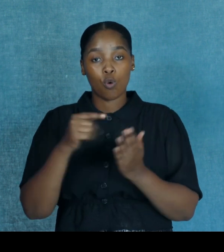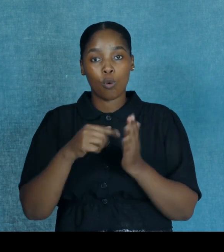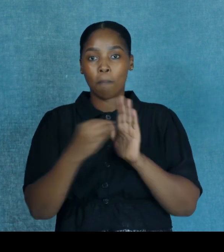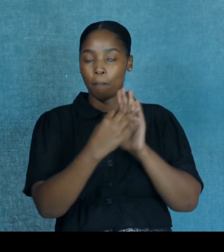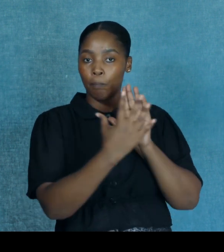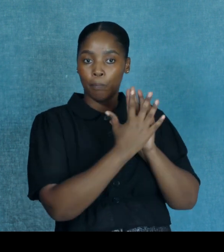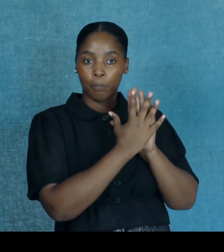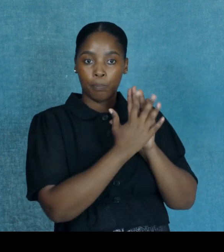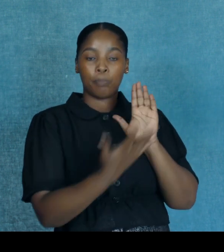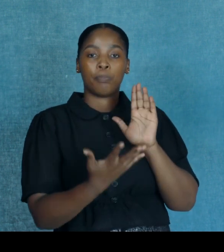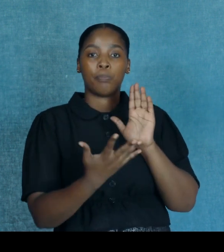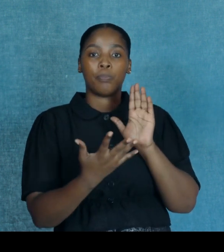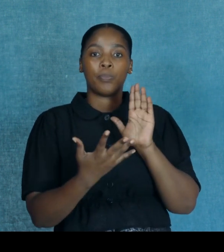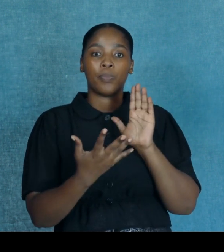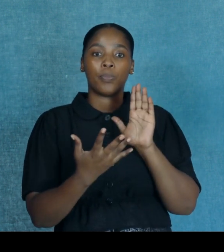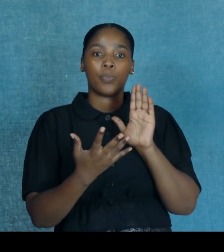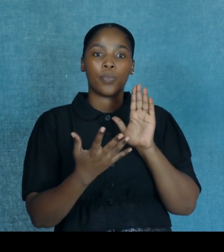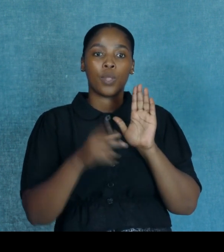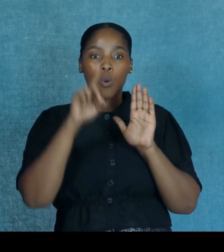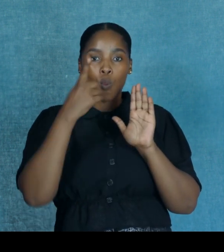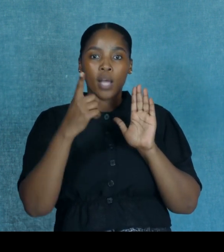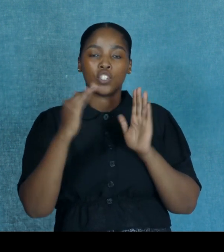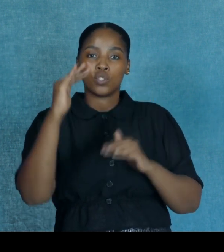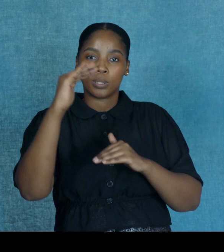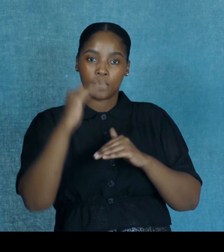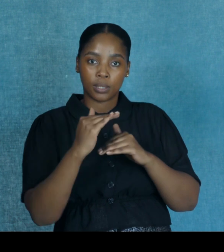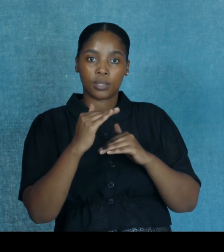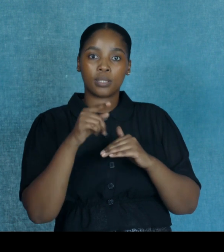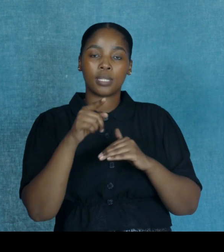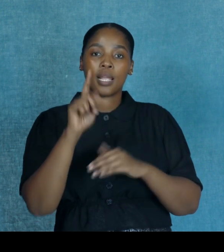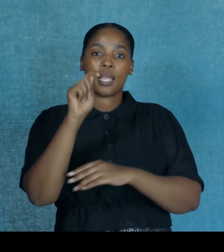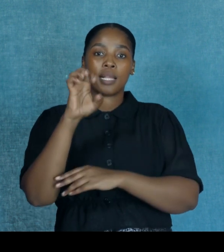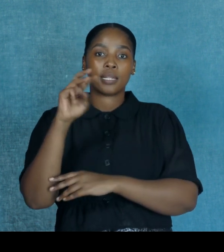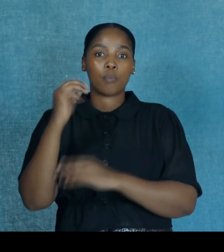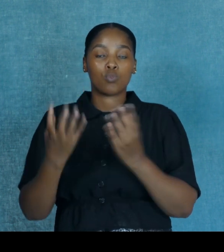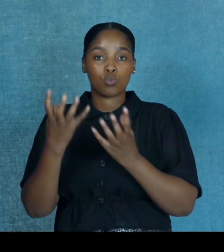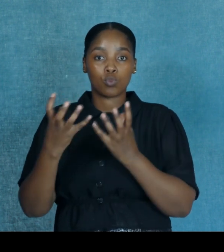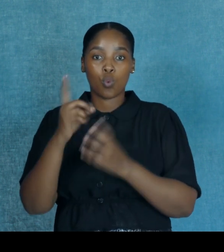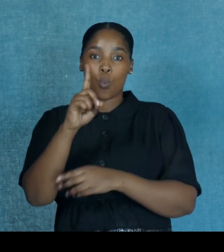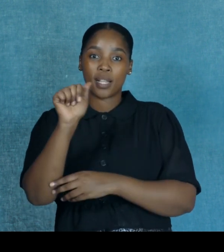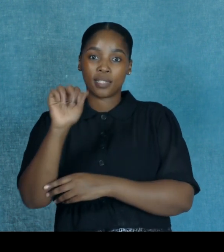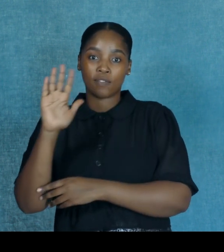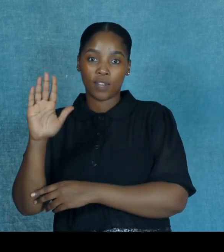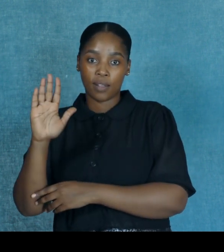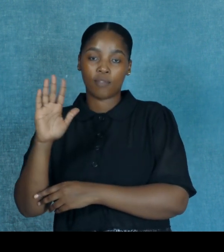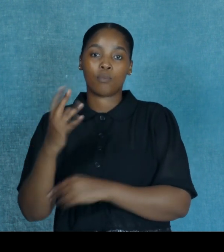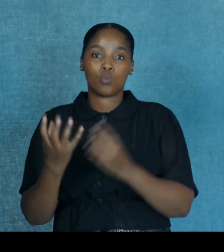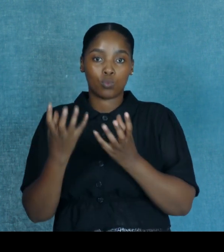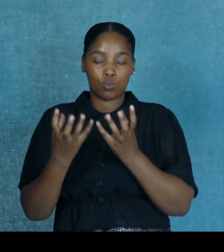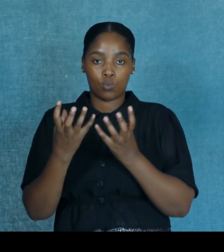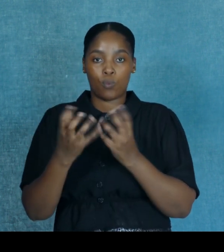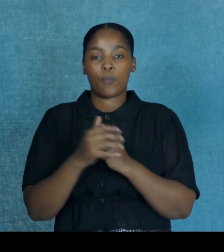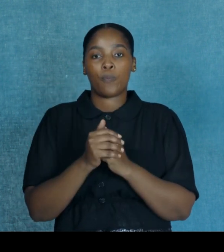press. Set the temperatures to 165 degrees. Prepare the oven to be ready when it's